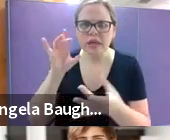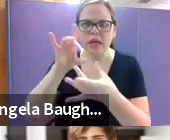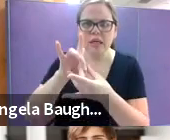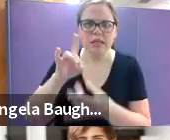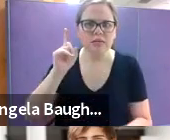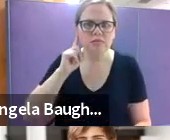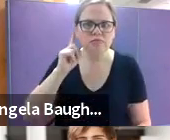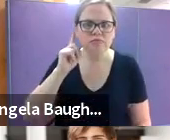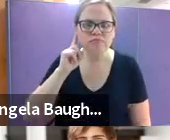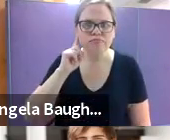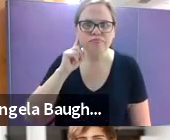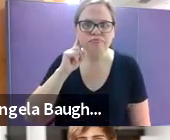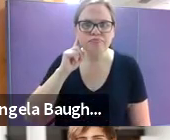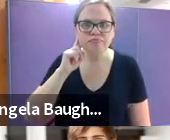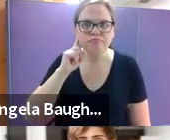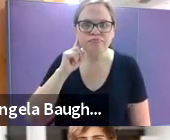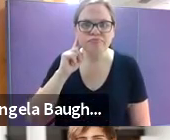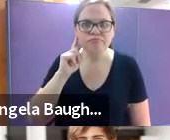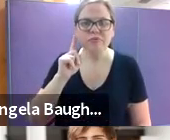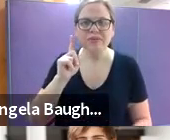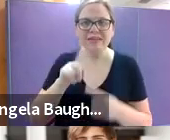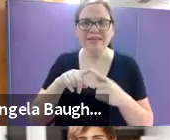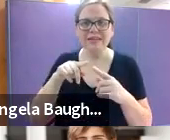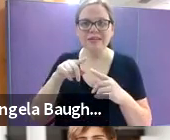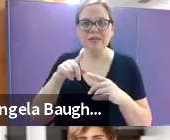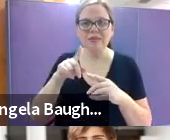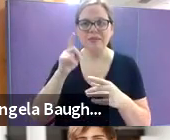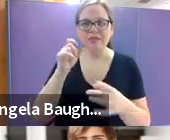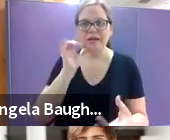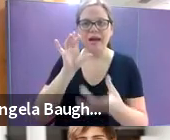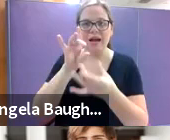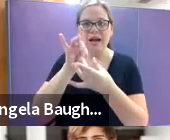actually answer because you're not connected to audio.